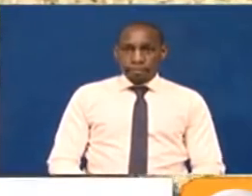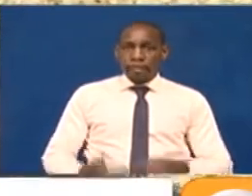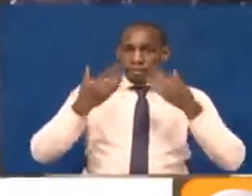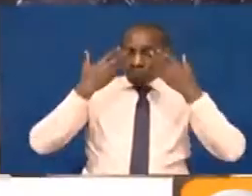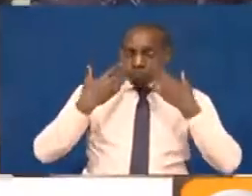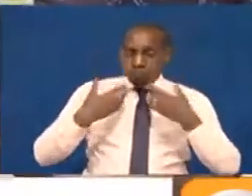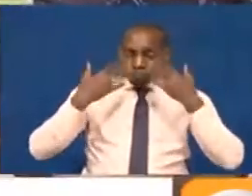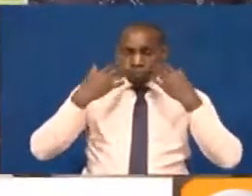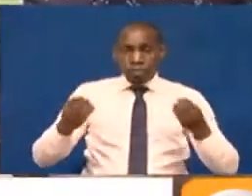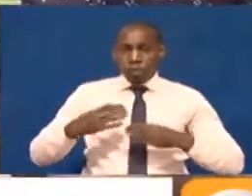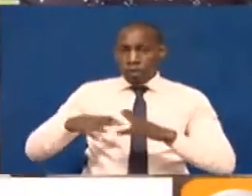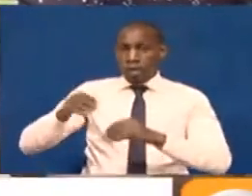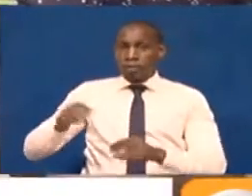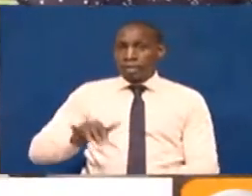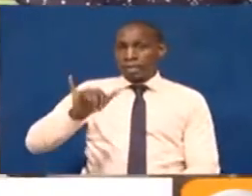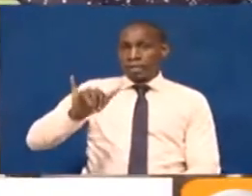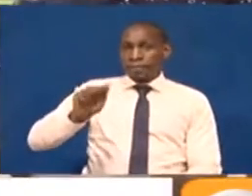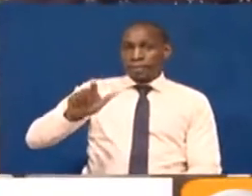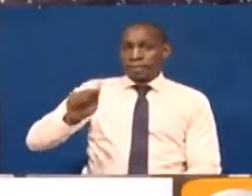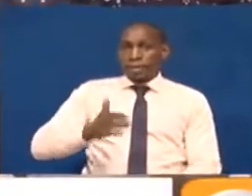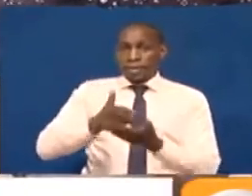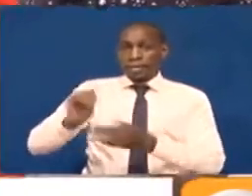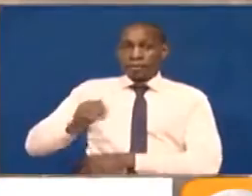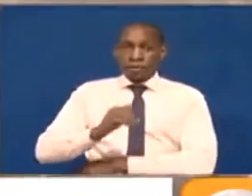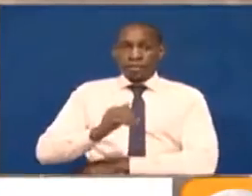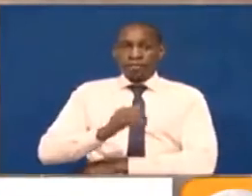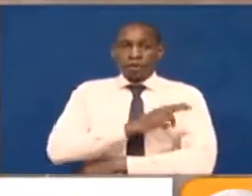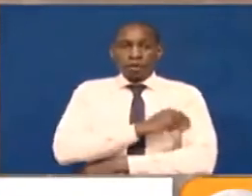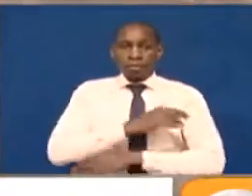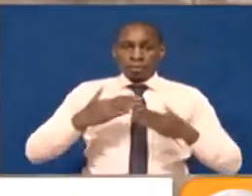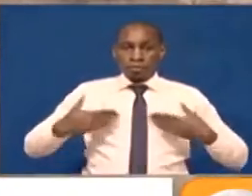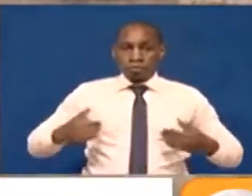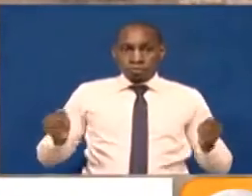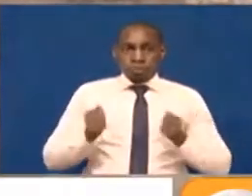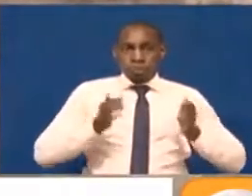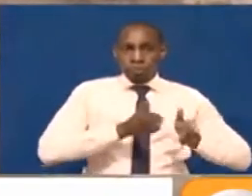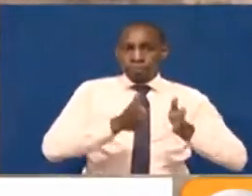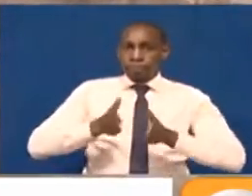Grief and shock outside Yala Sub-County Hospital mortuary.